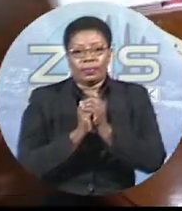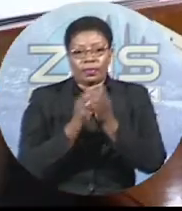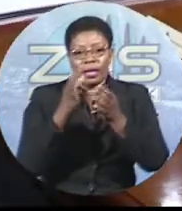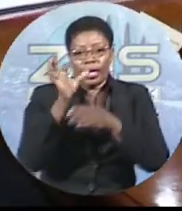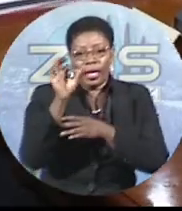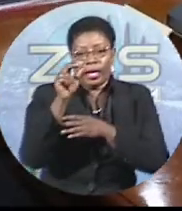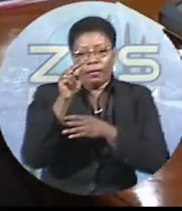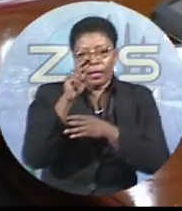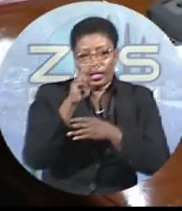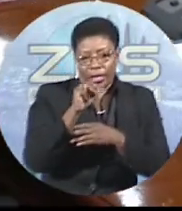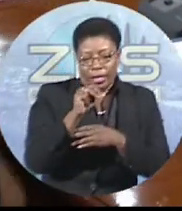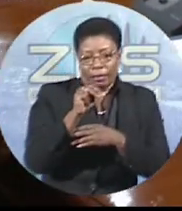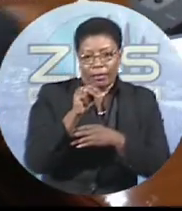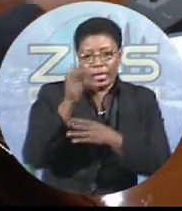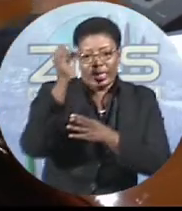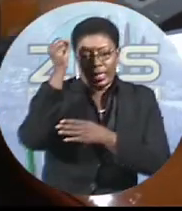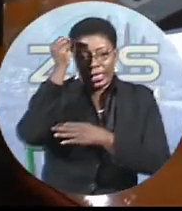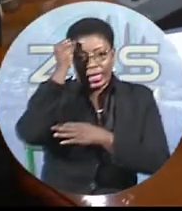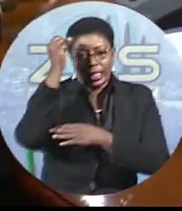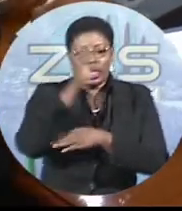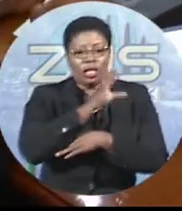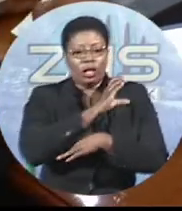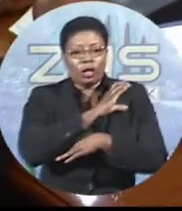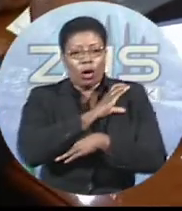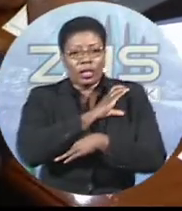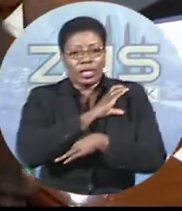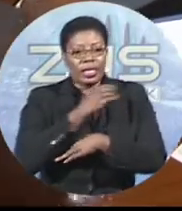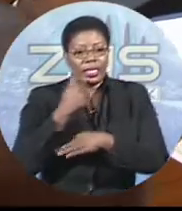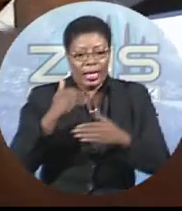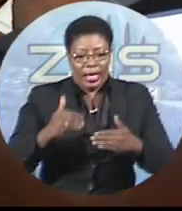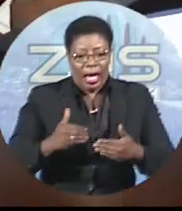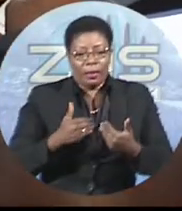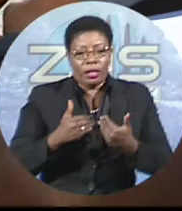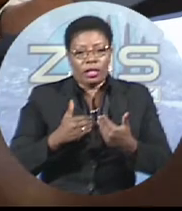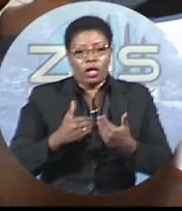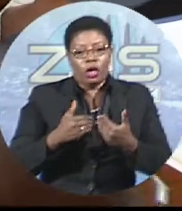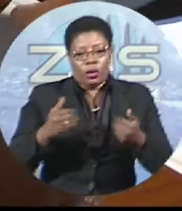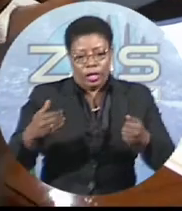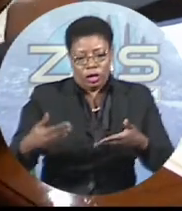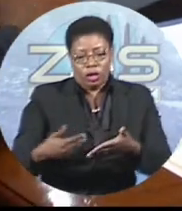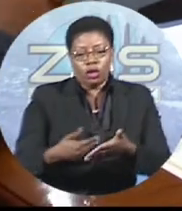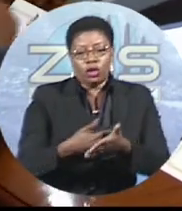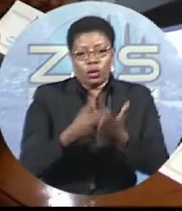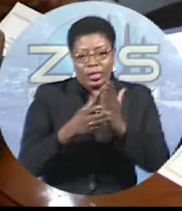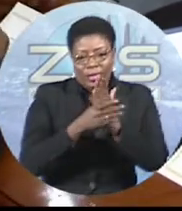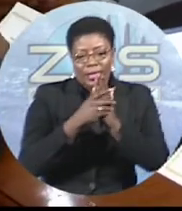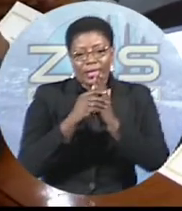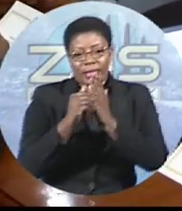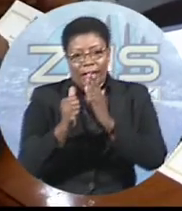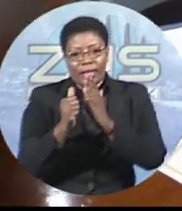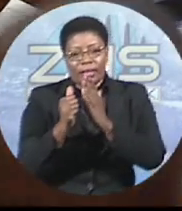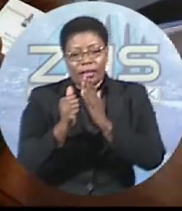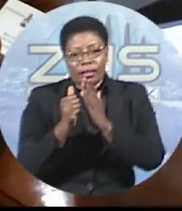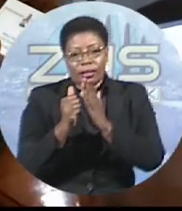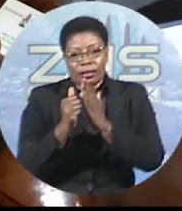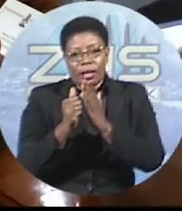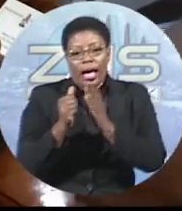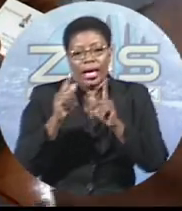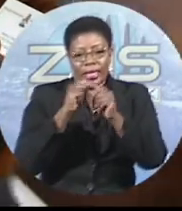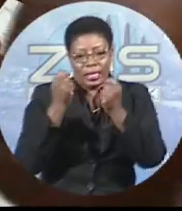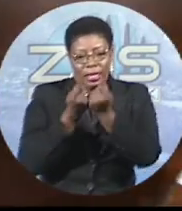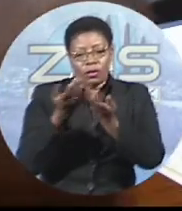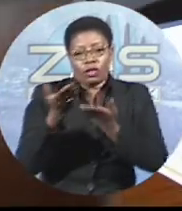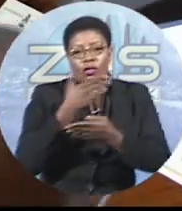Well, Free National Movement Chairman Sidney Colley says he's pleased with the blend of talent in the new cabinet, and he assures that the team will serve in the